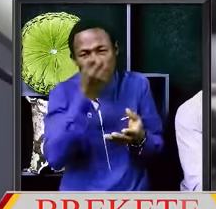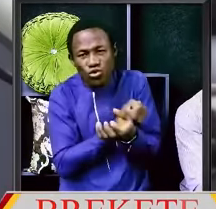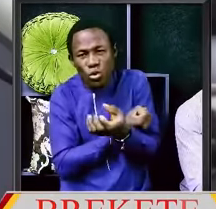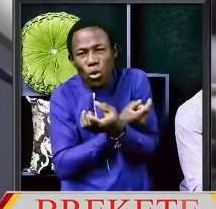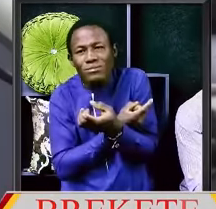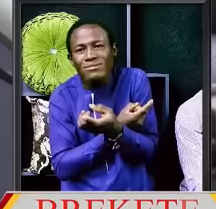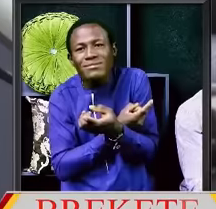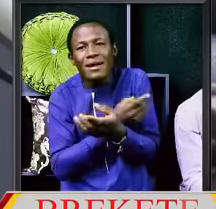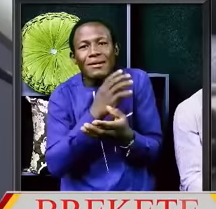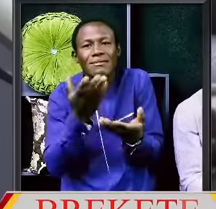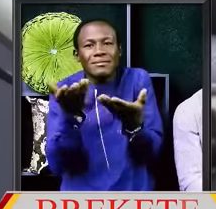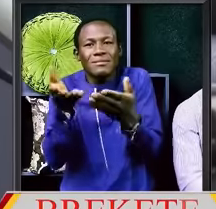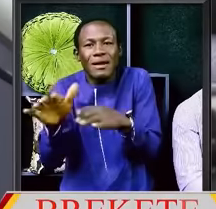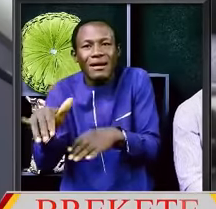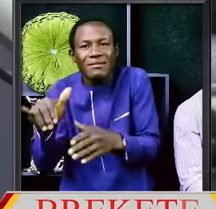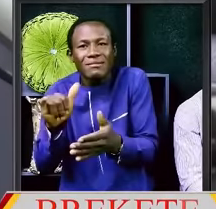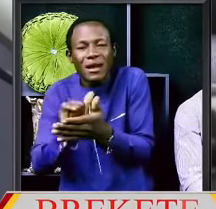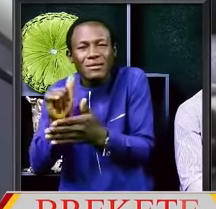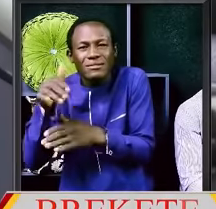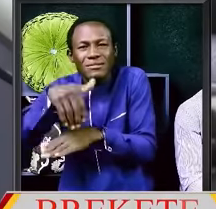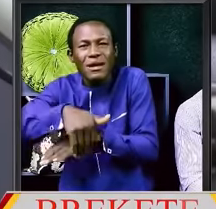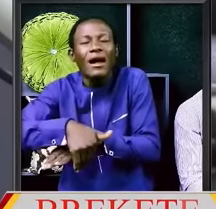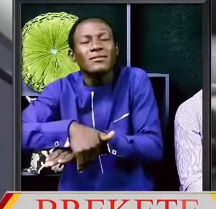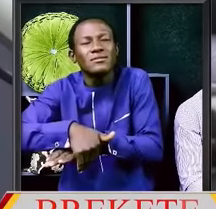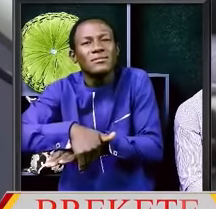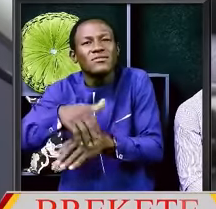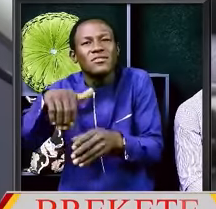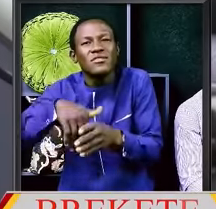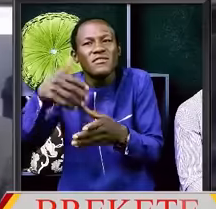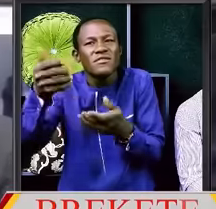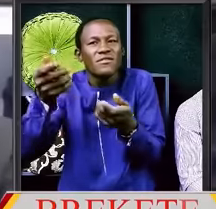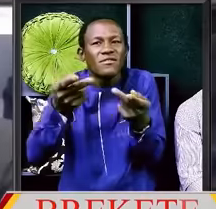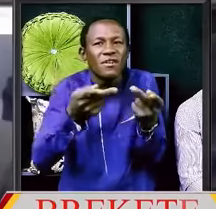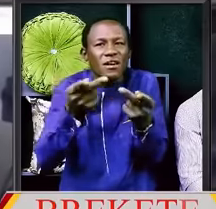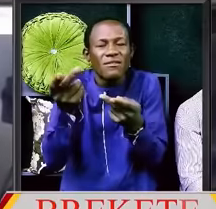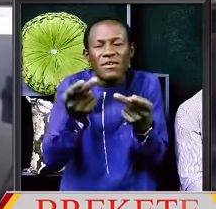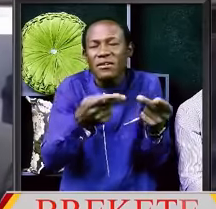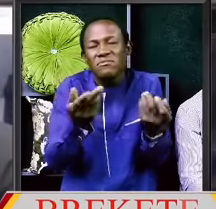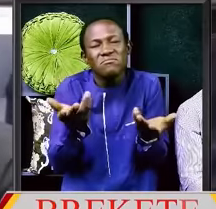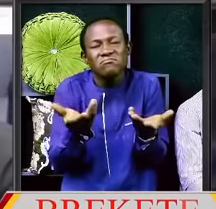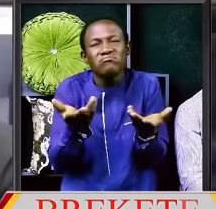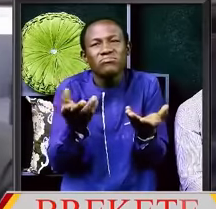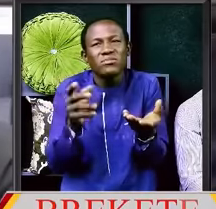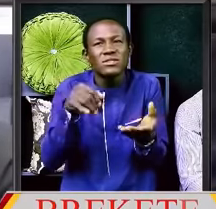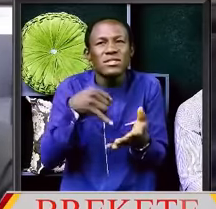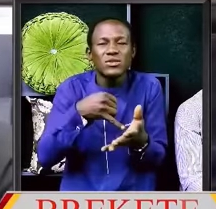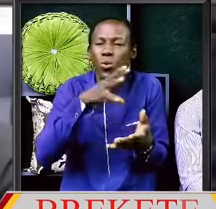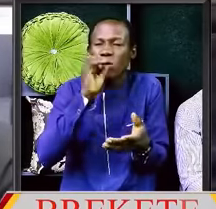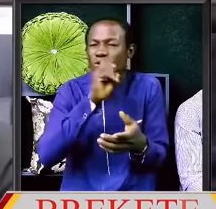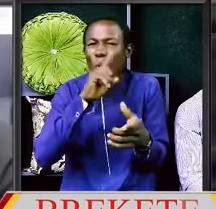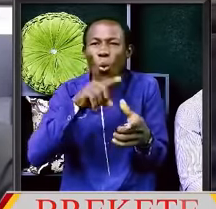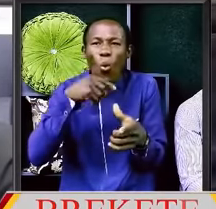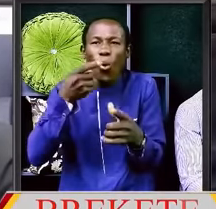like when cousin I had the talk, I just remember waiting and go through,